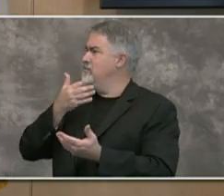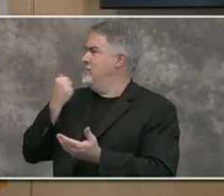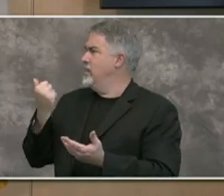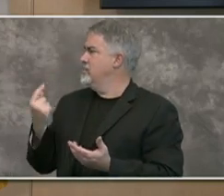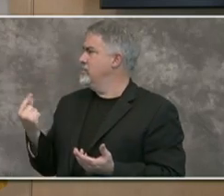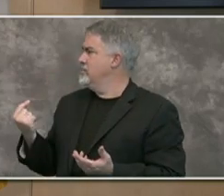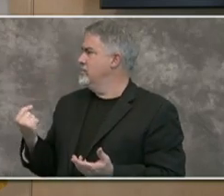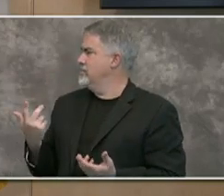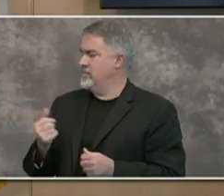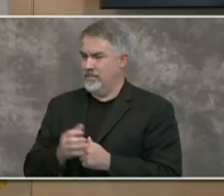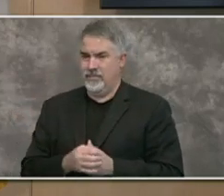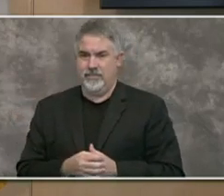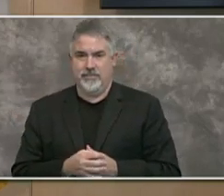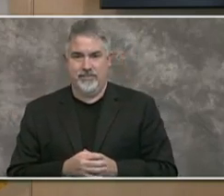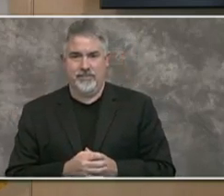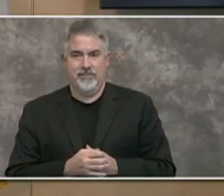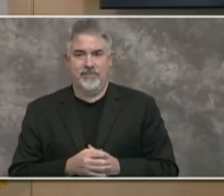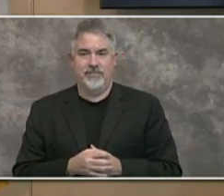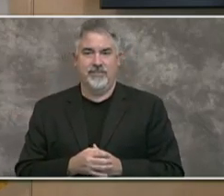question.